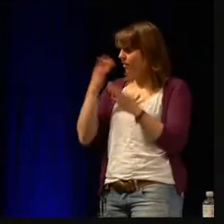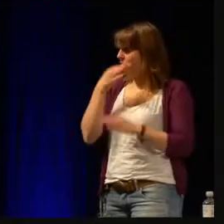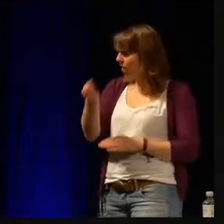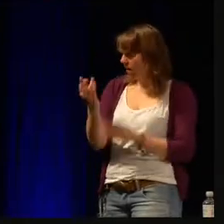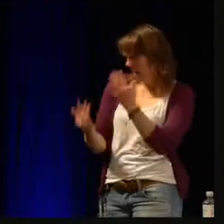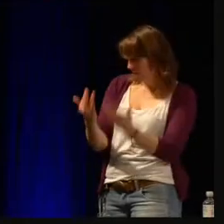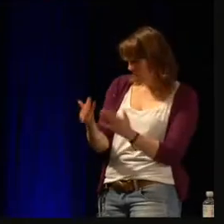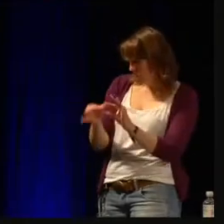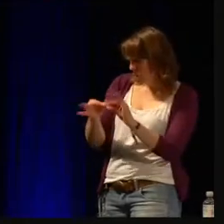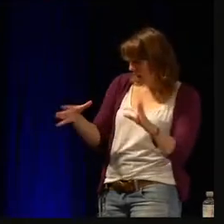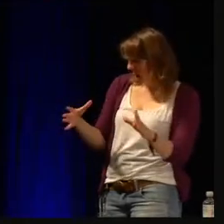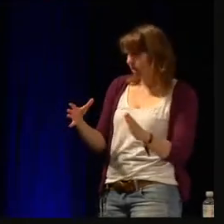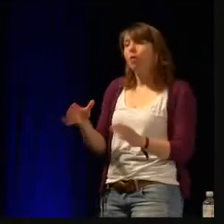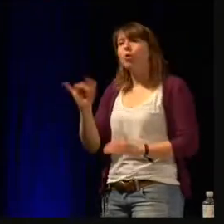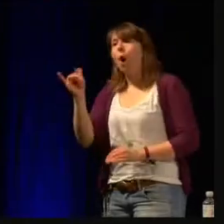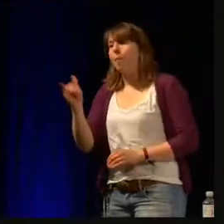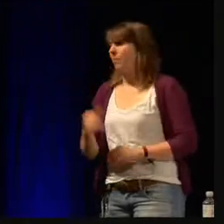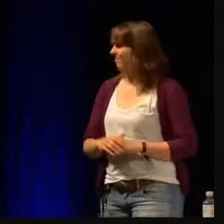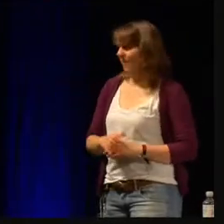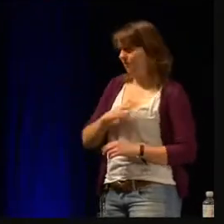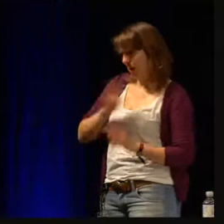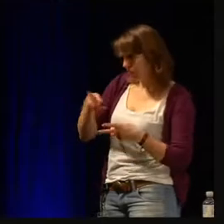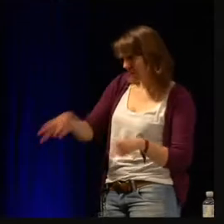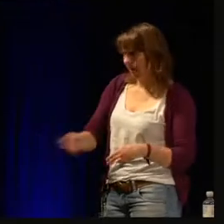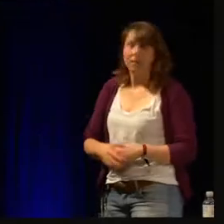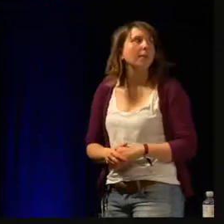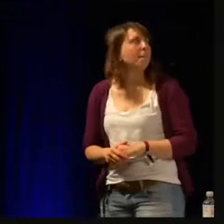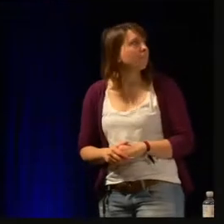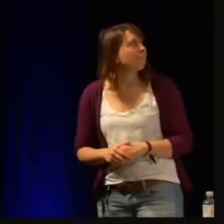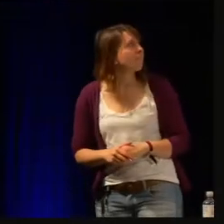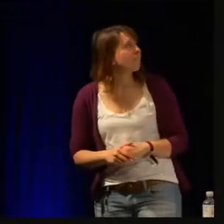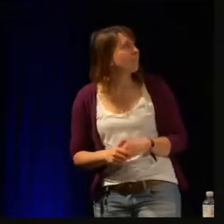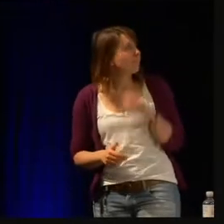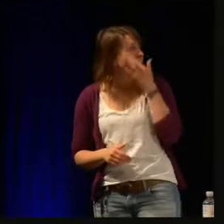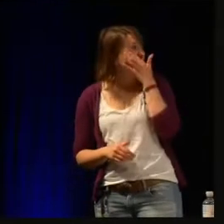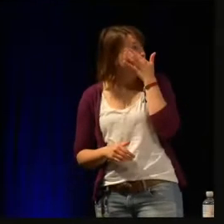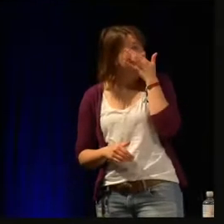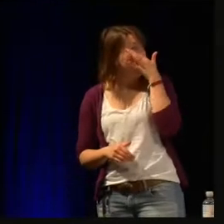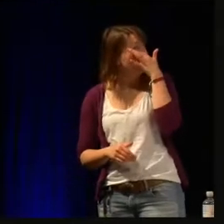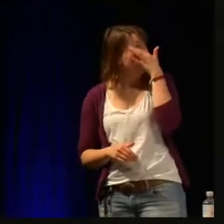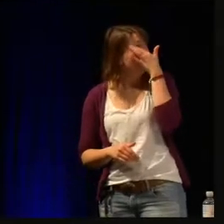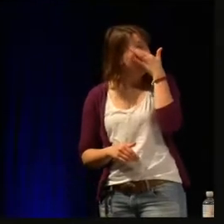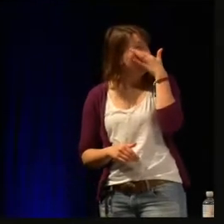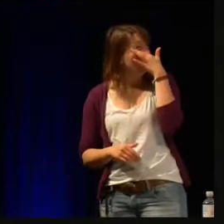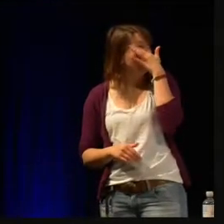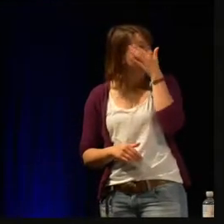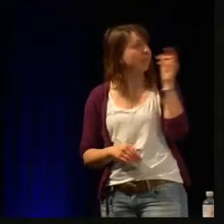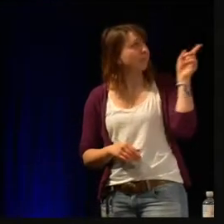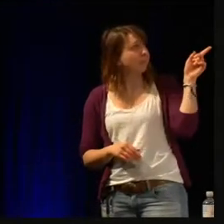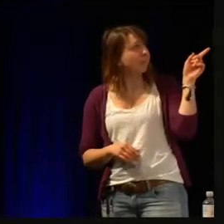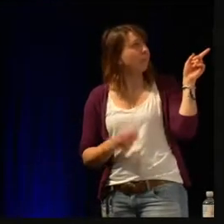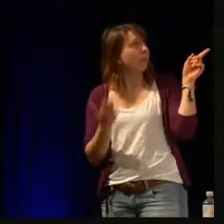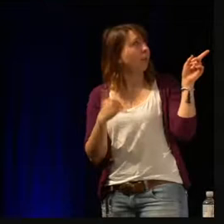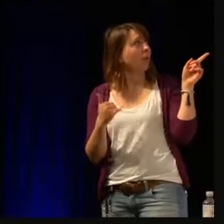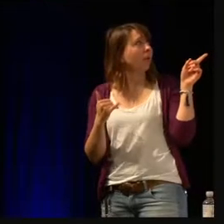objective and independent. And I'm talking about this study, which is from the computer interaction